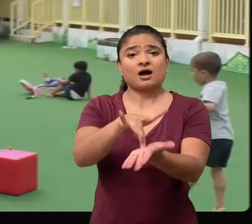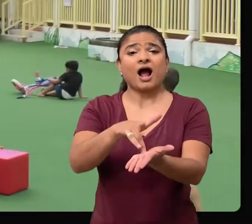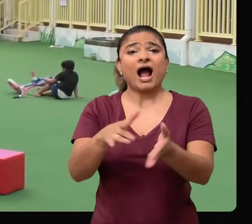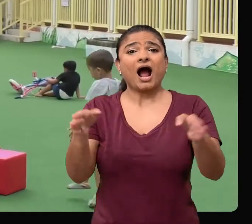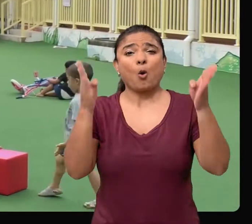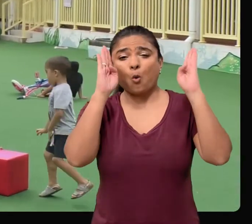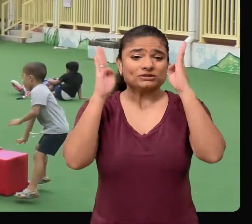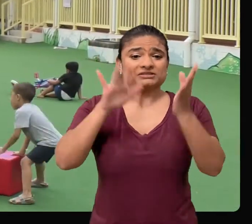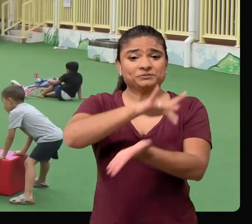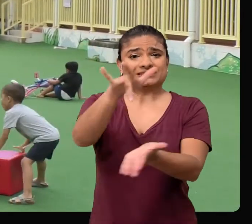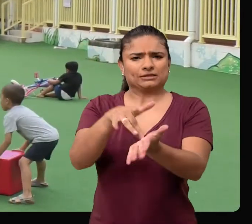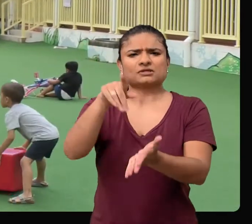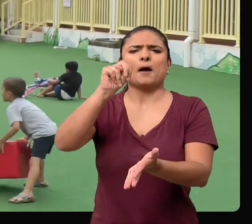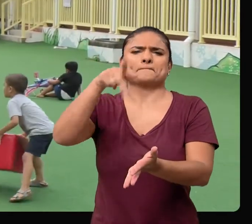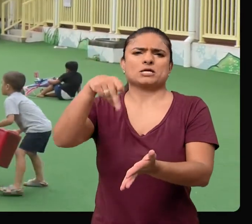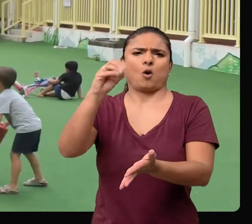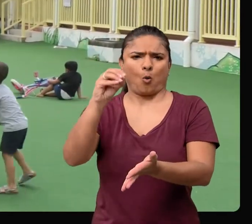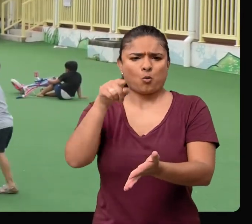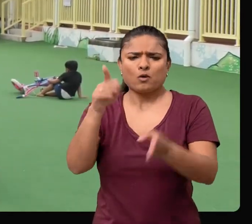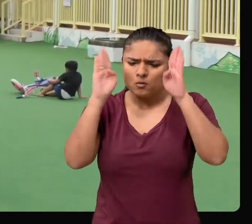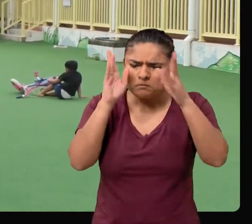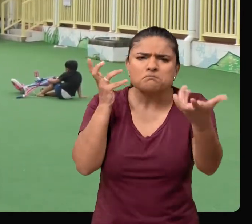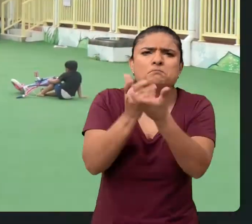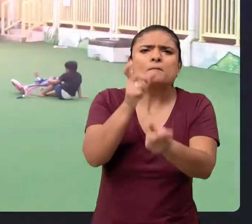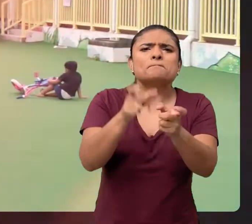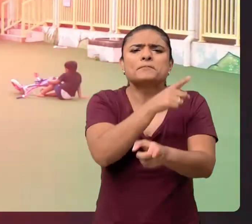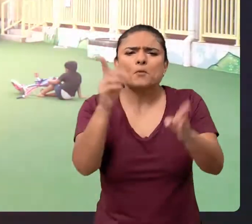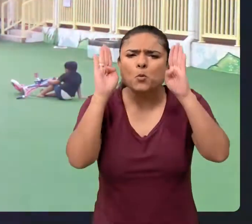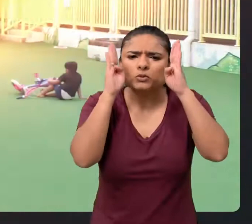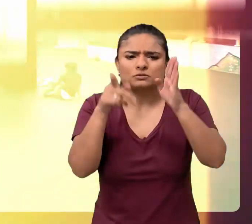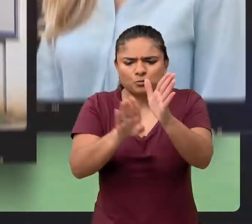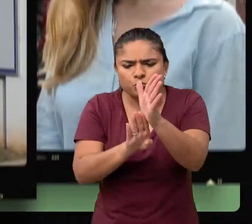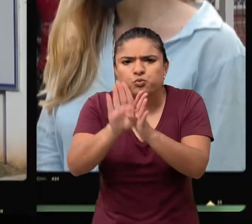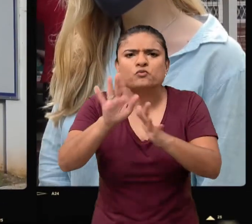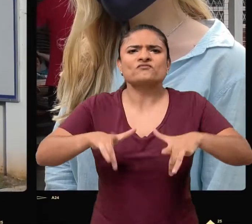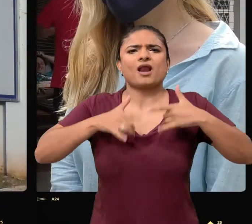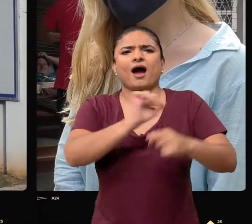Action in Autism is a non-profit organization created by parents of children with